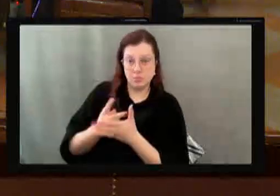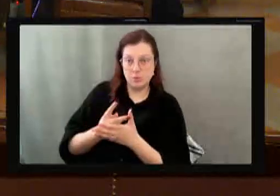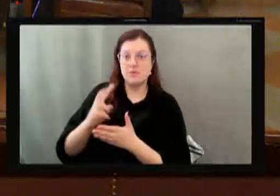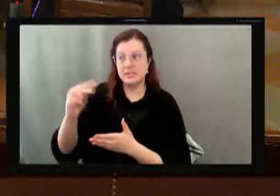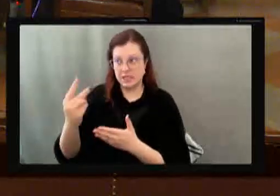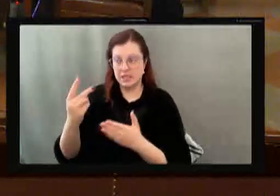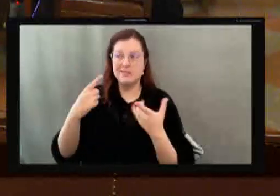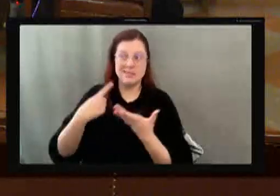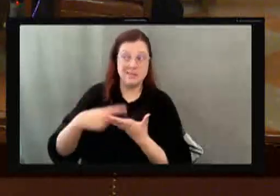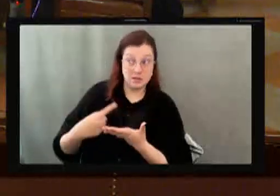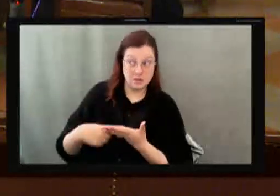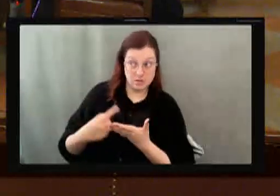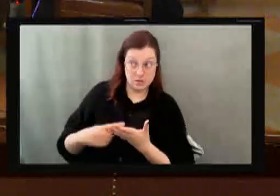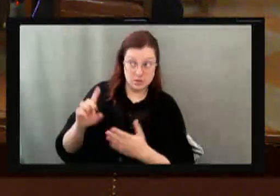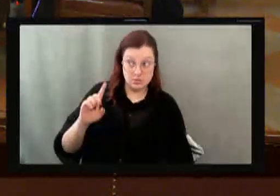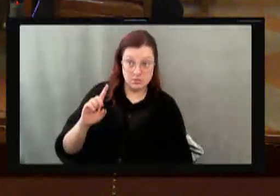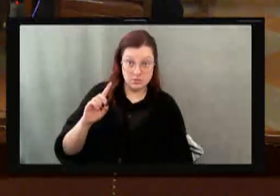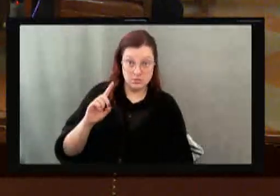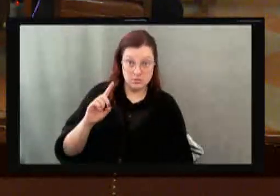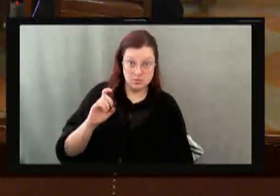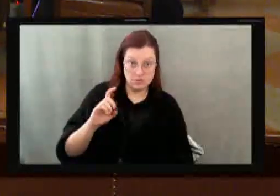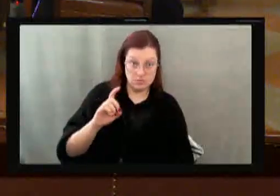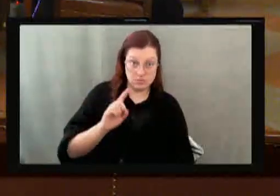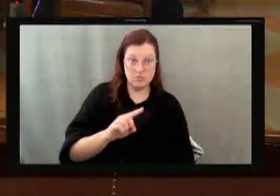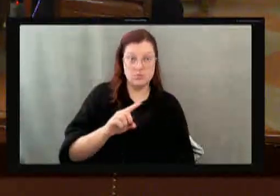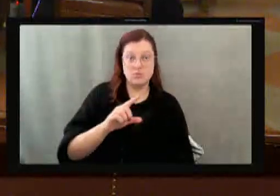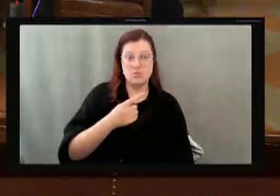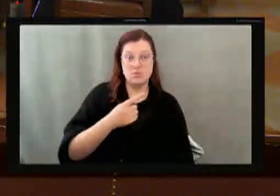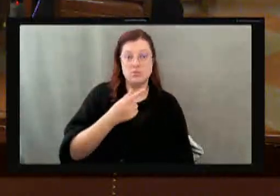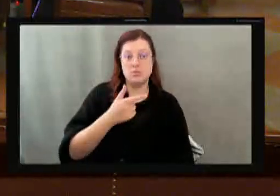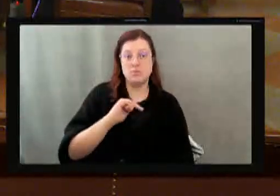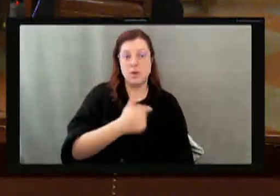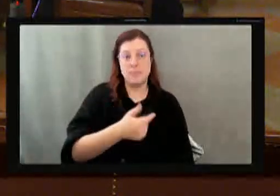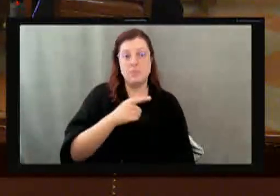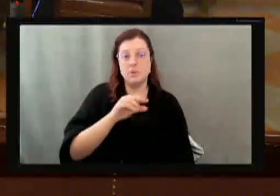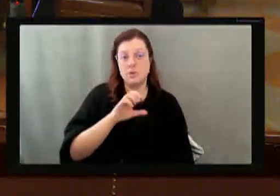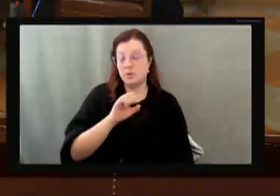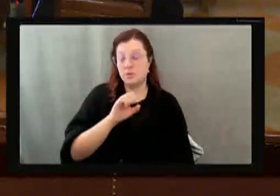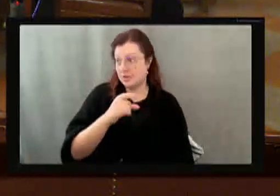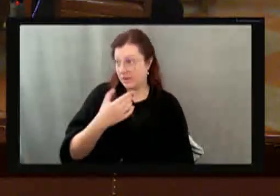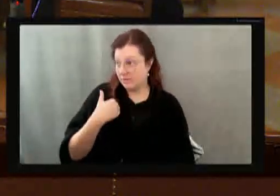Councilwoman Gross. Thank you. I think we have people from Domi here. Can you come up?